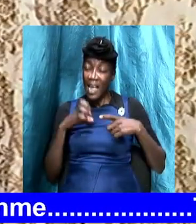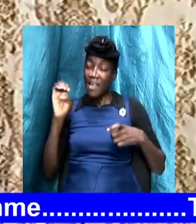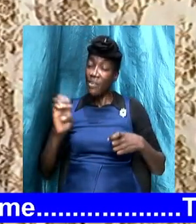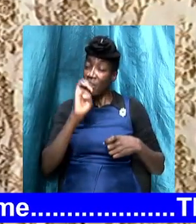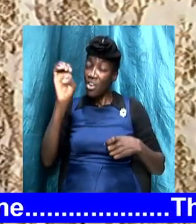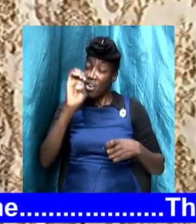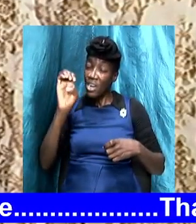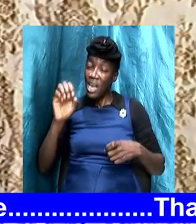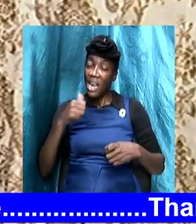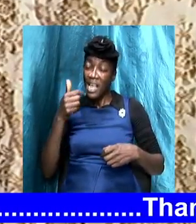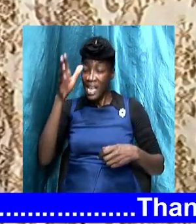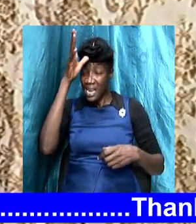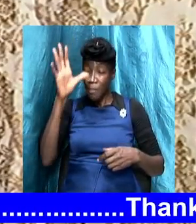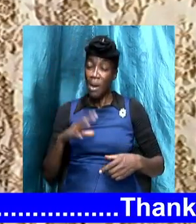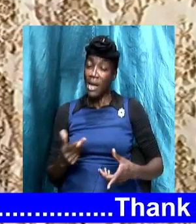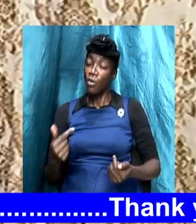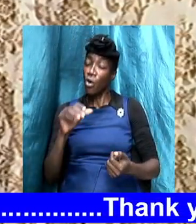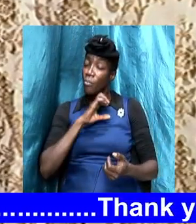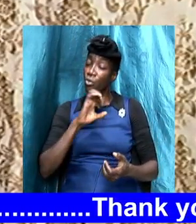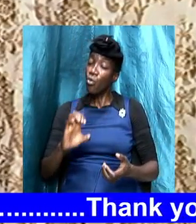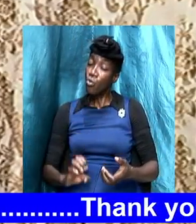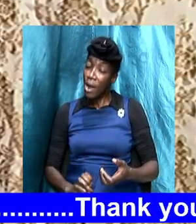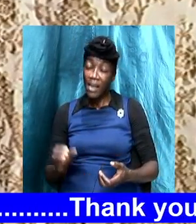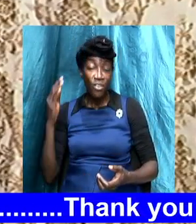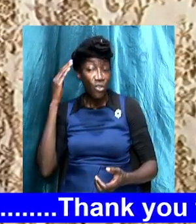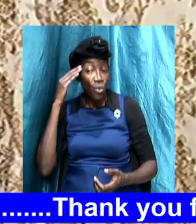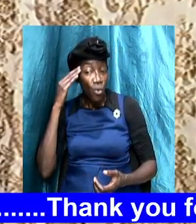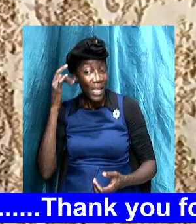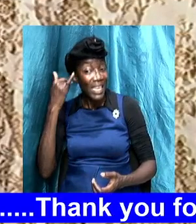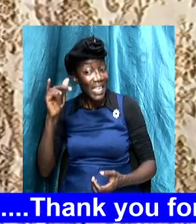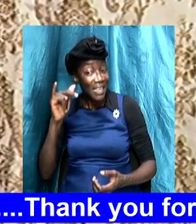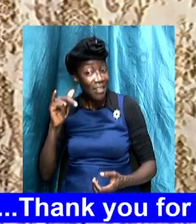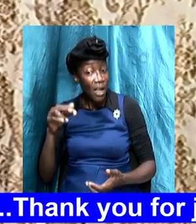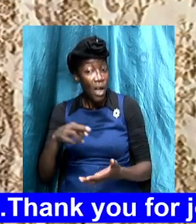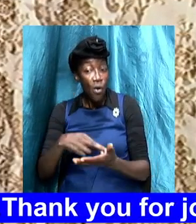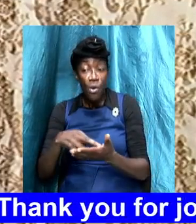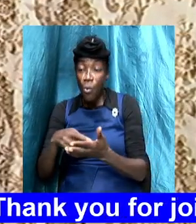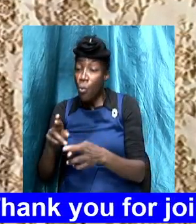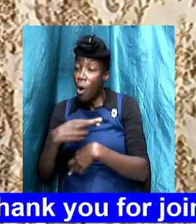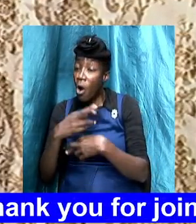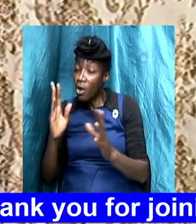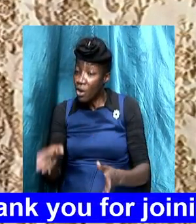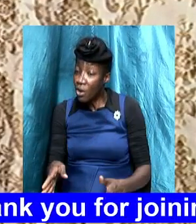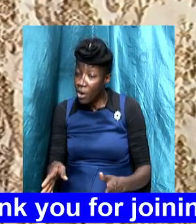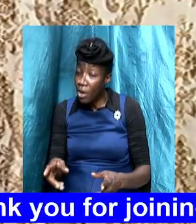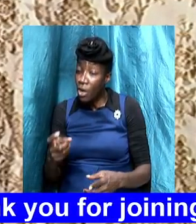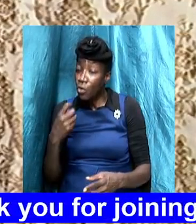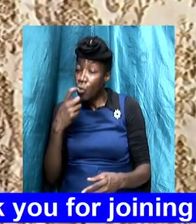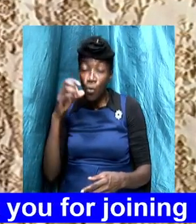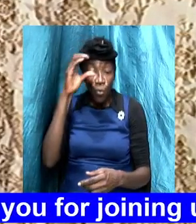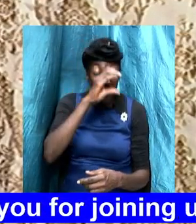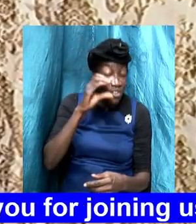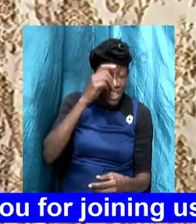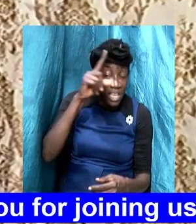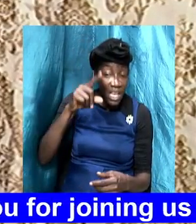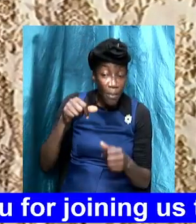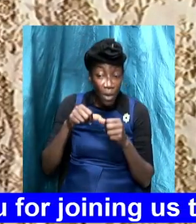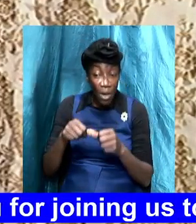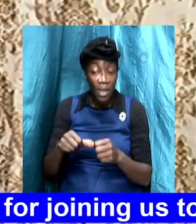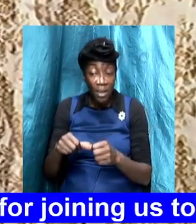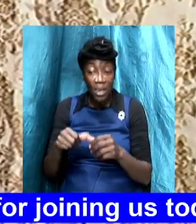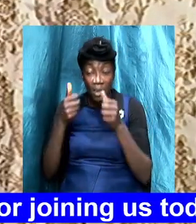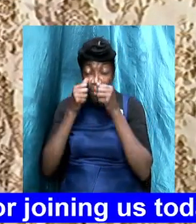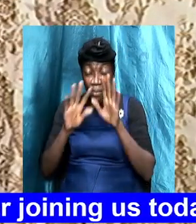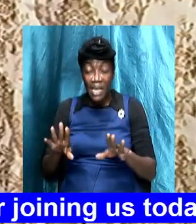must first believe that he is, and that is a reward to them that diligently seek him. Continue to bless us, God. Help us, Lord, this word will rest in our